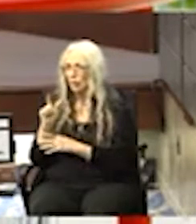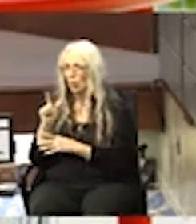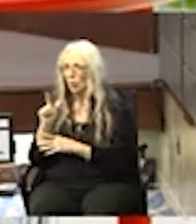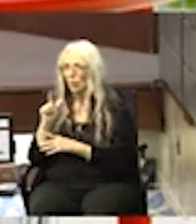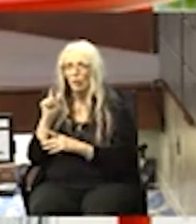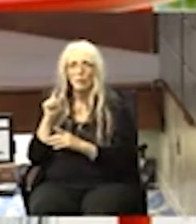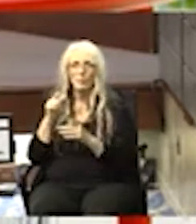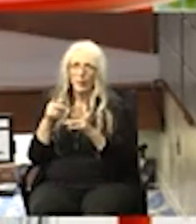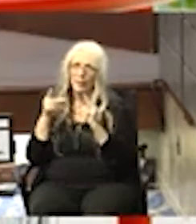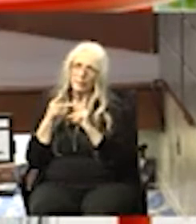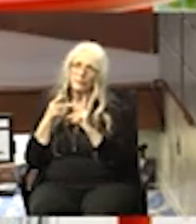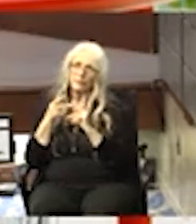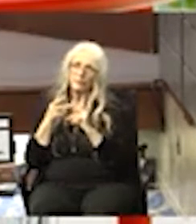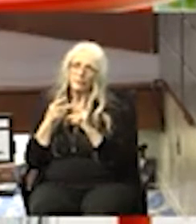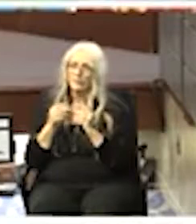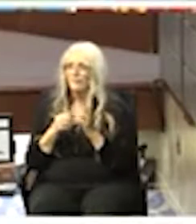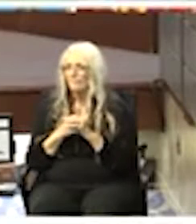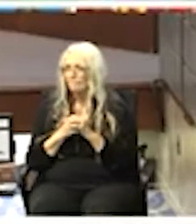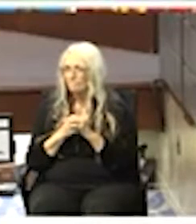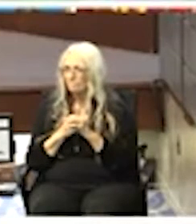a needed significant regional destination.